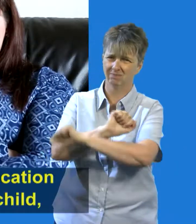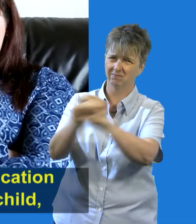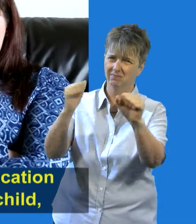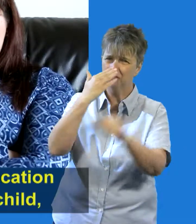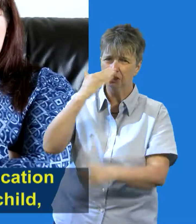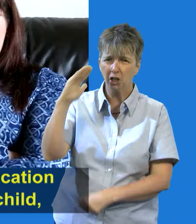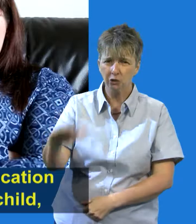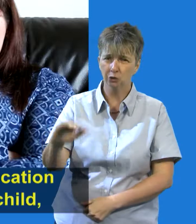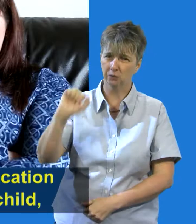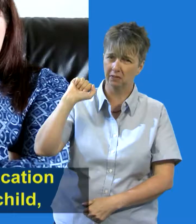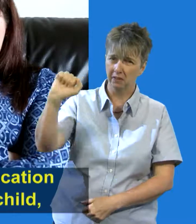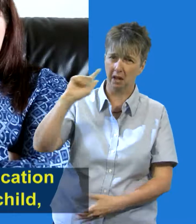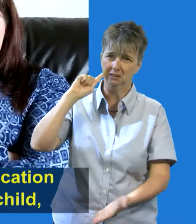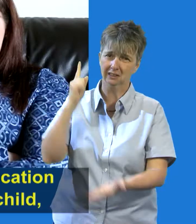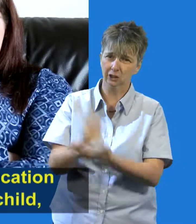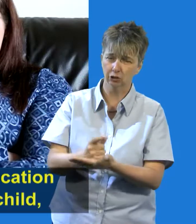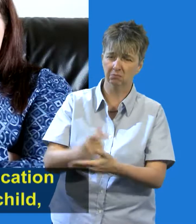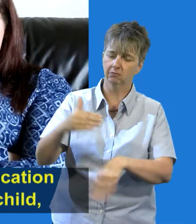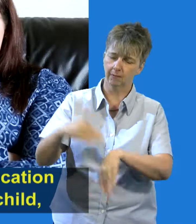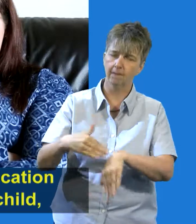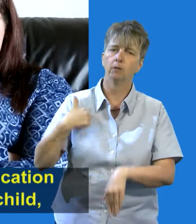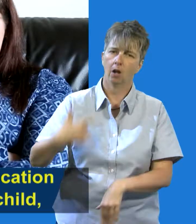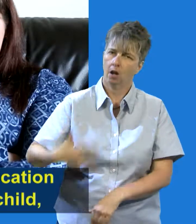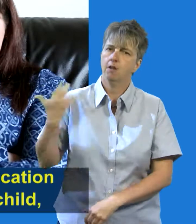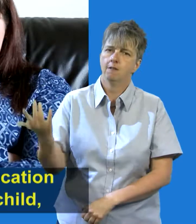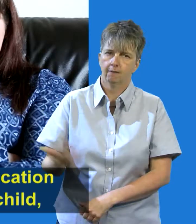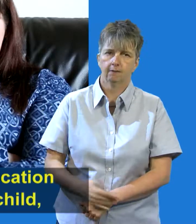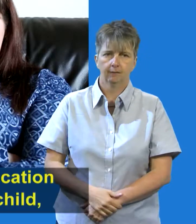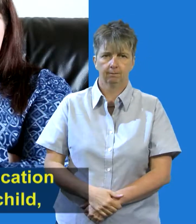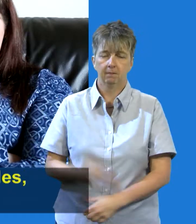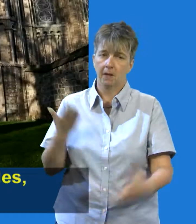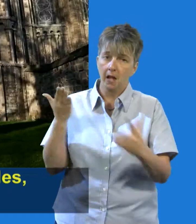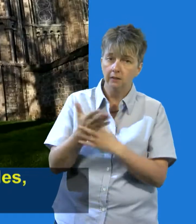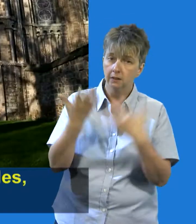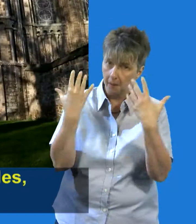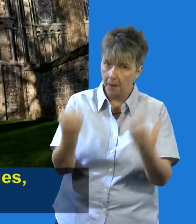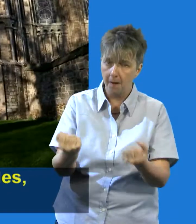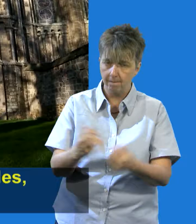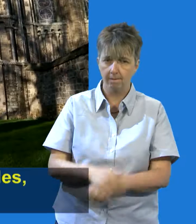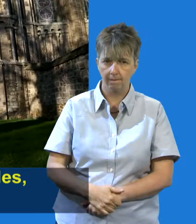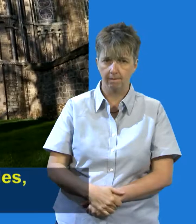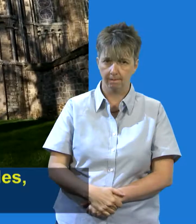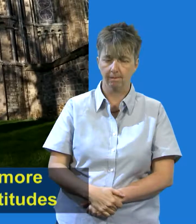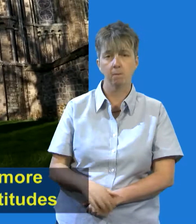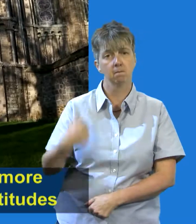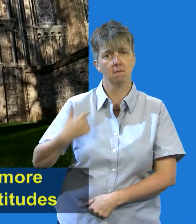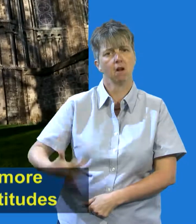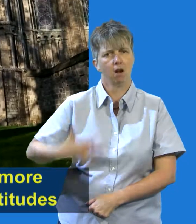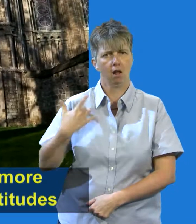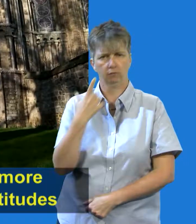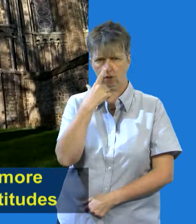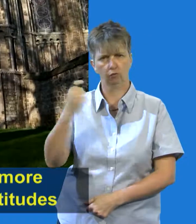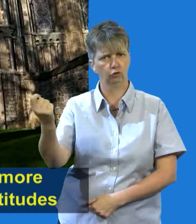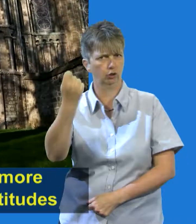what kind of education you get if you're a disabled child, or there's all sorts of examples. So I think the social model is more